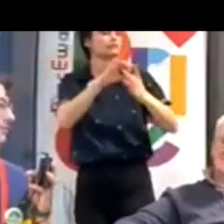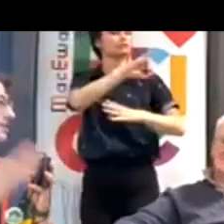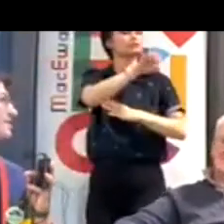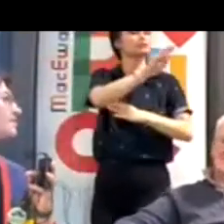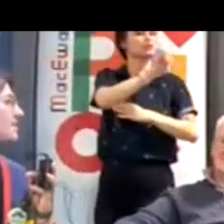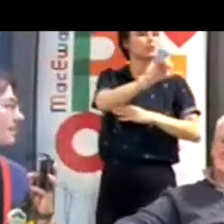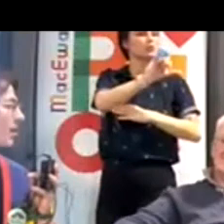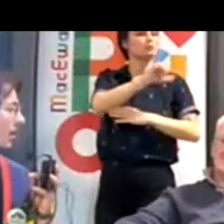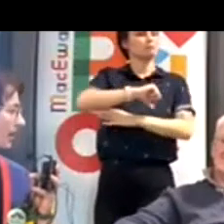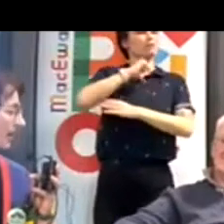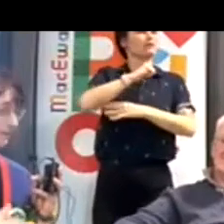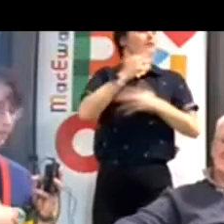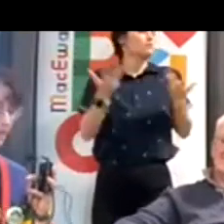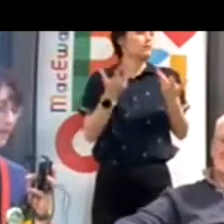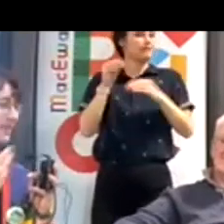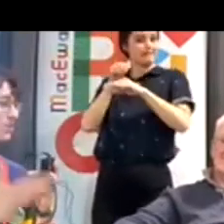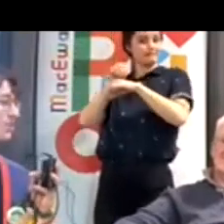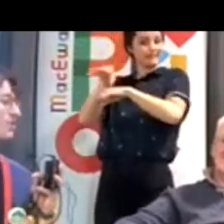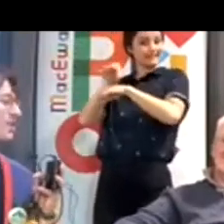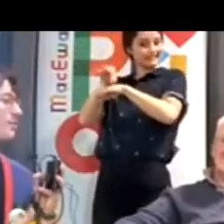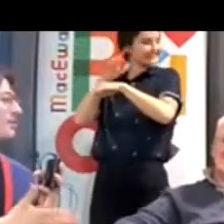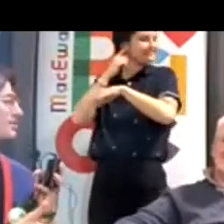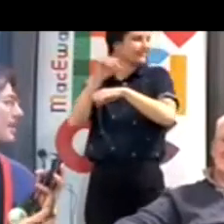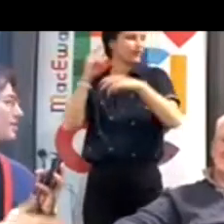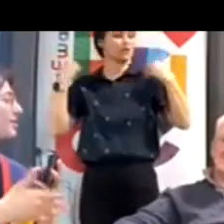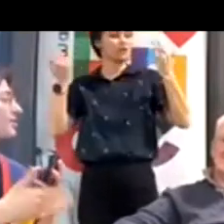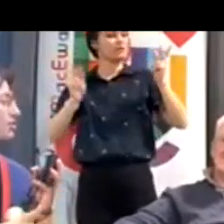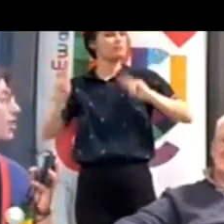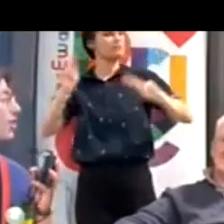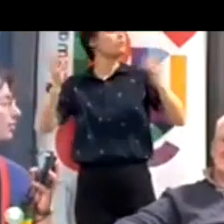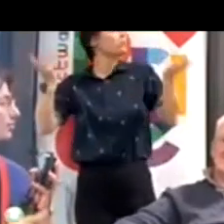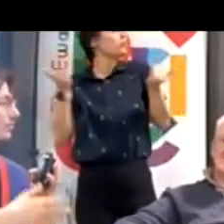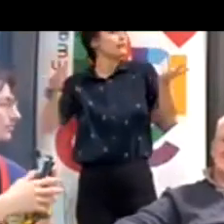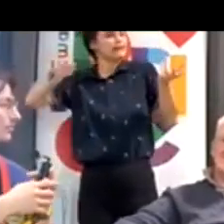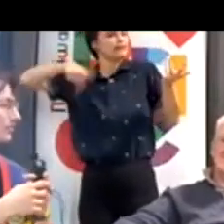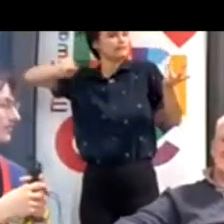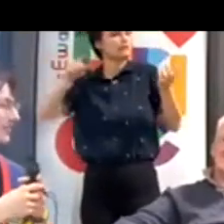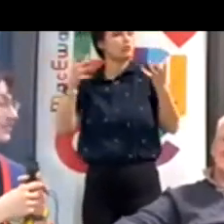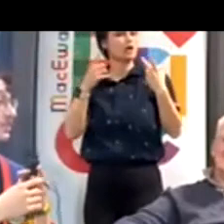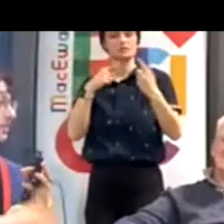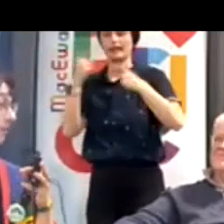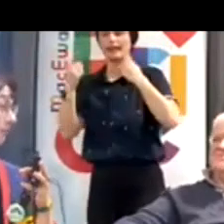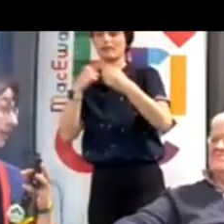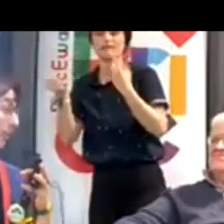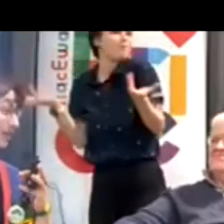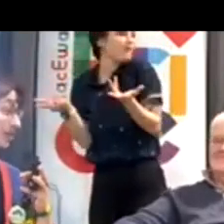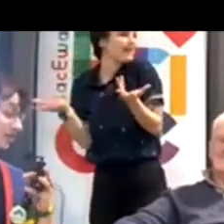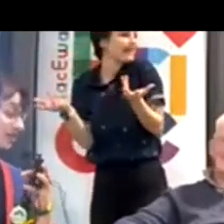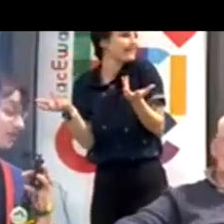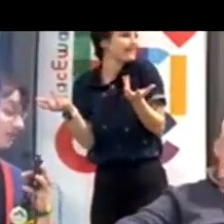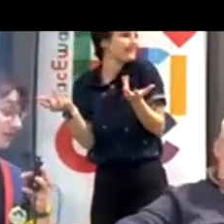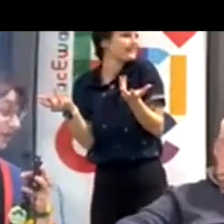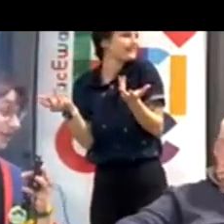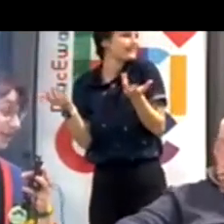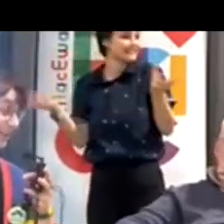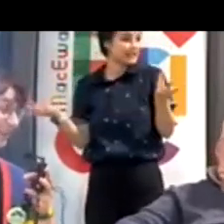words of wisdom to them are, things that you wish that they would understand and that they should know. So that's a real big question. So